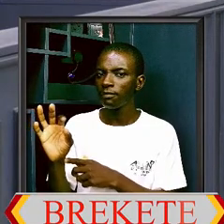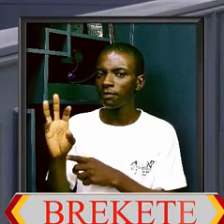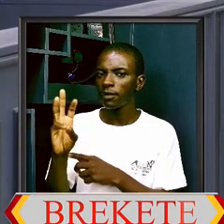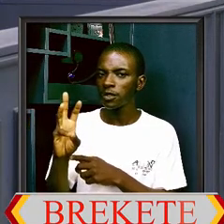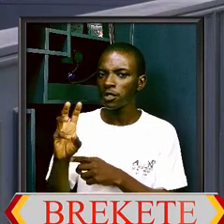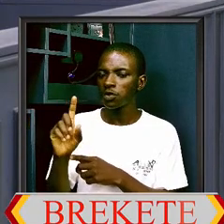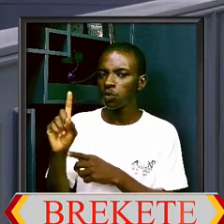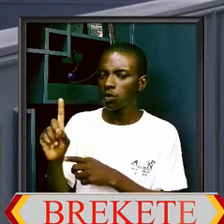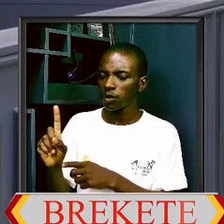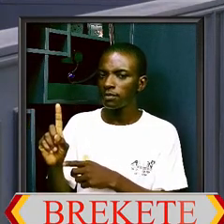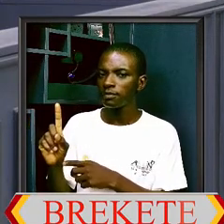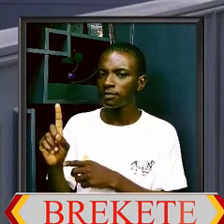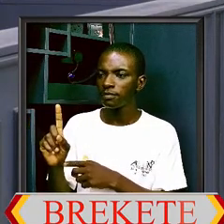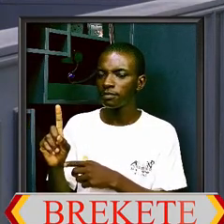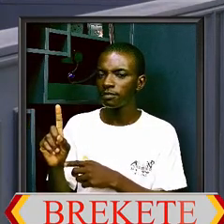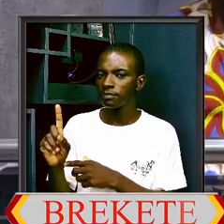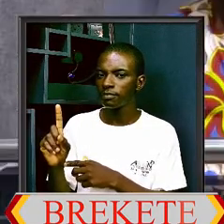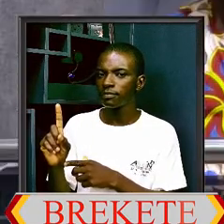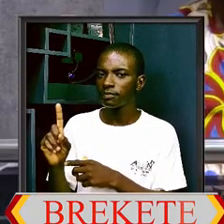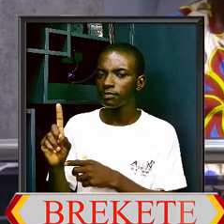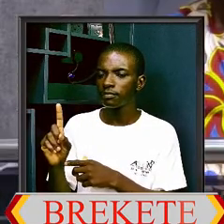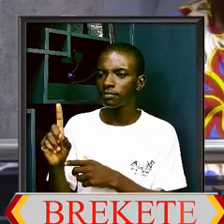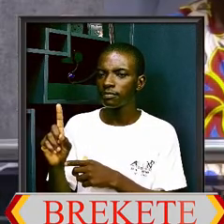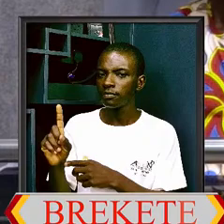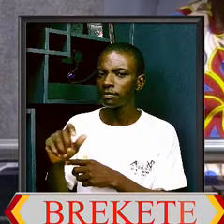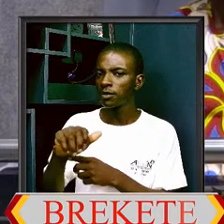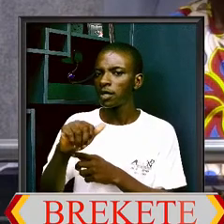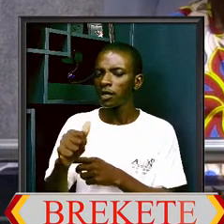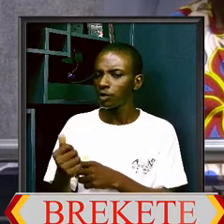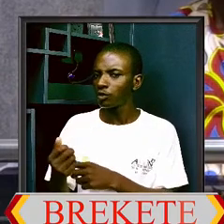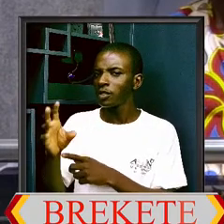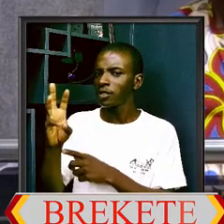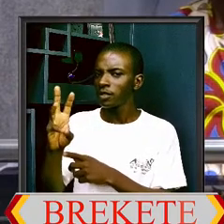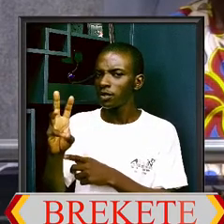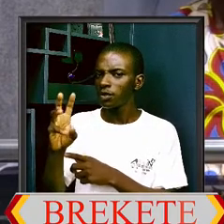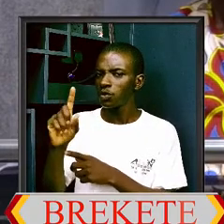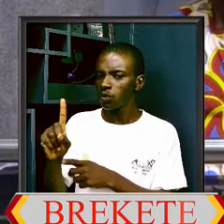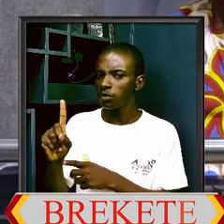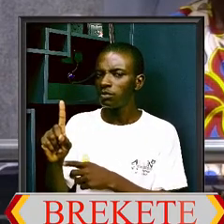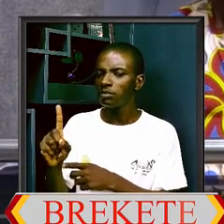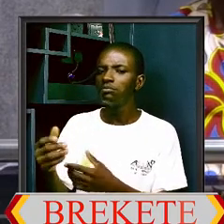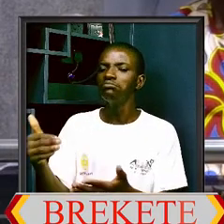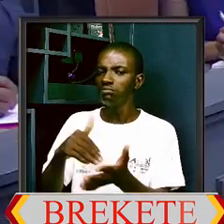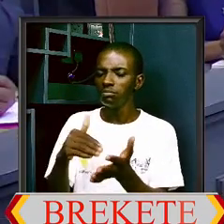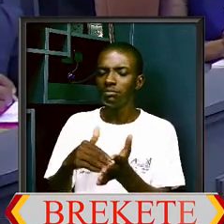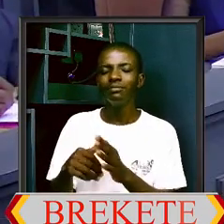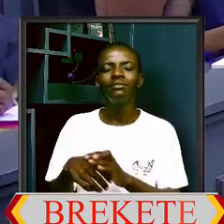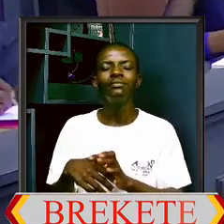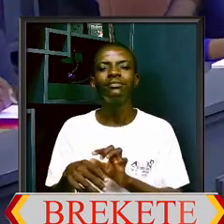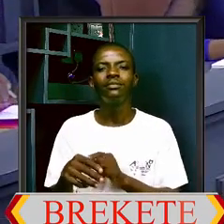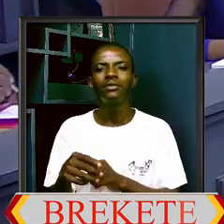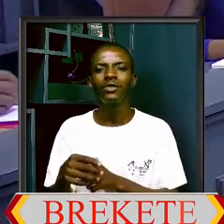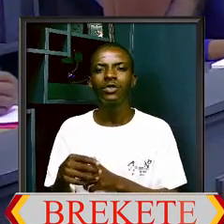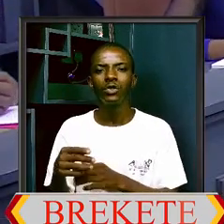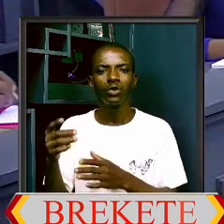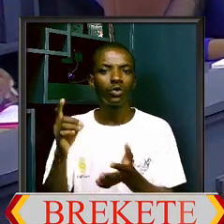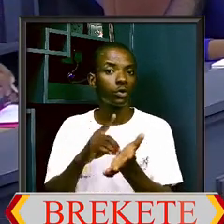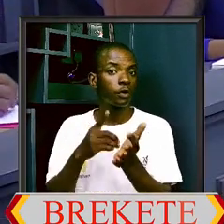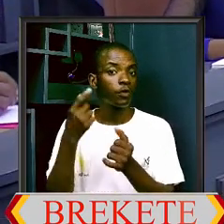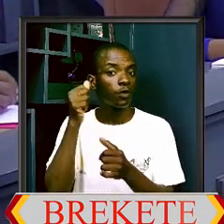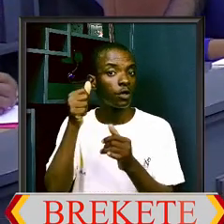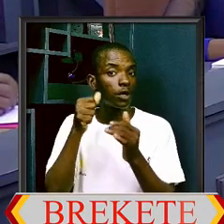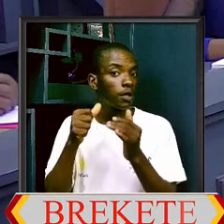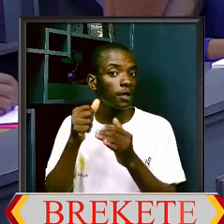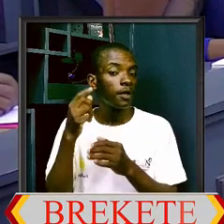61 61 another 61 another 61 repeat repeat repeat